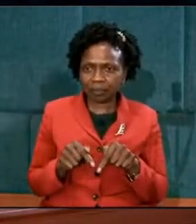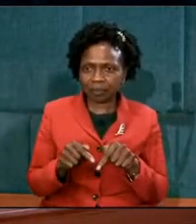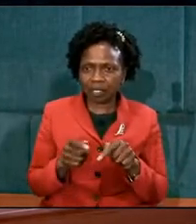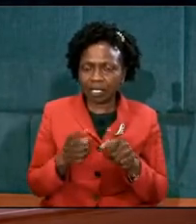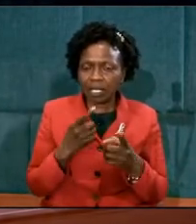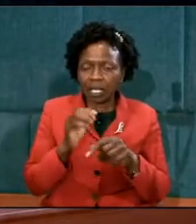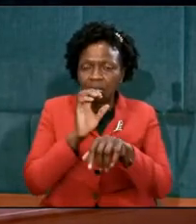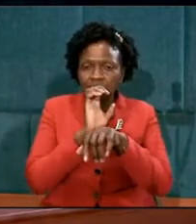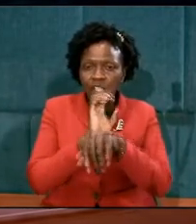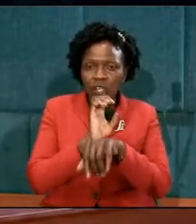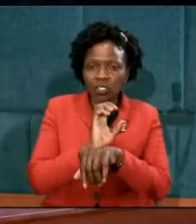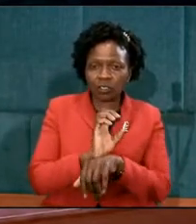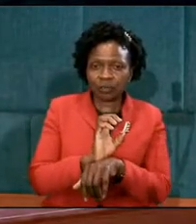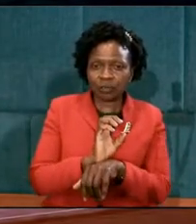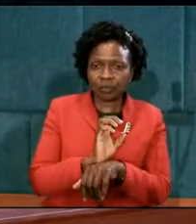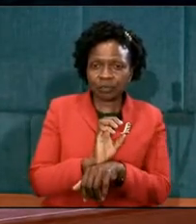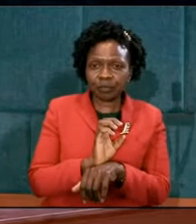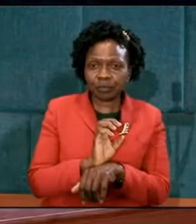the church